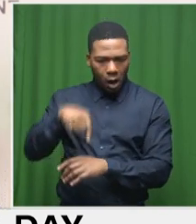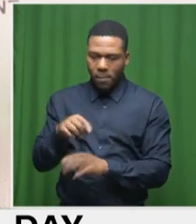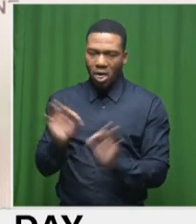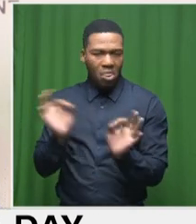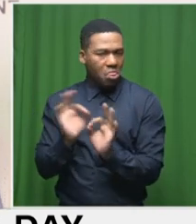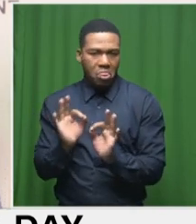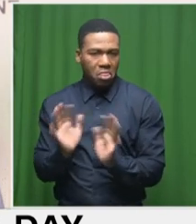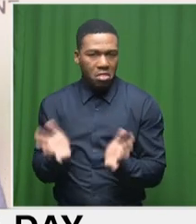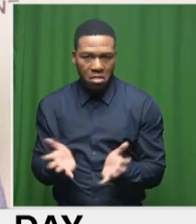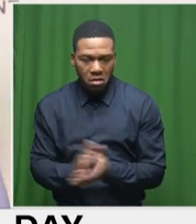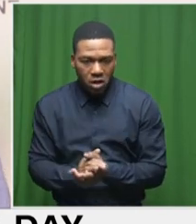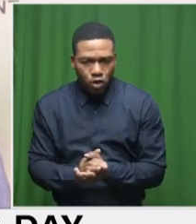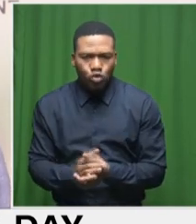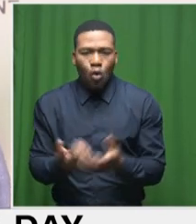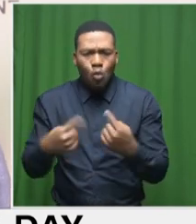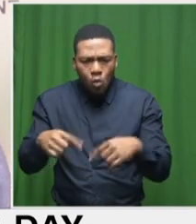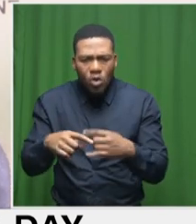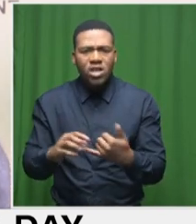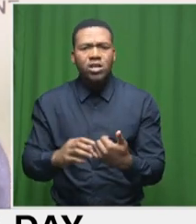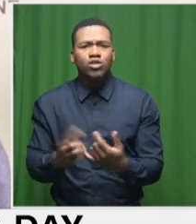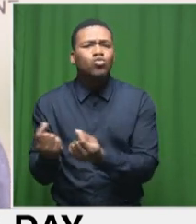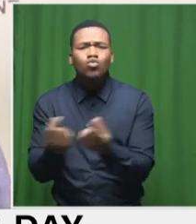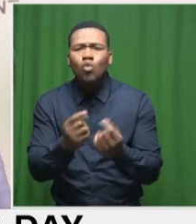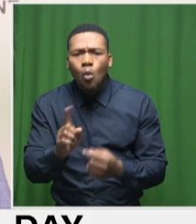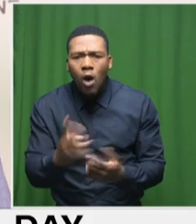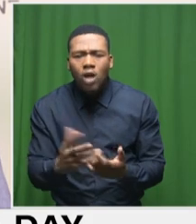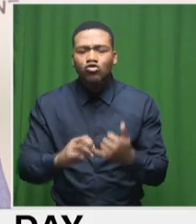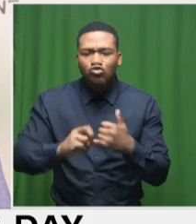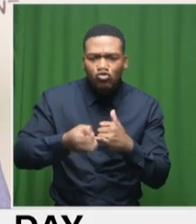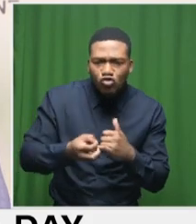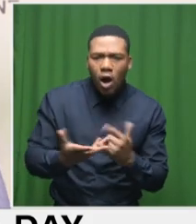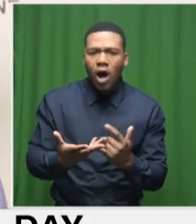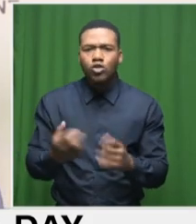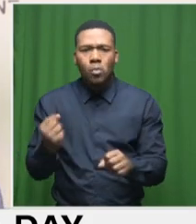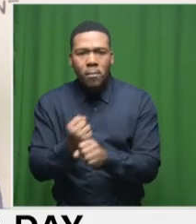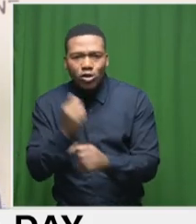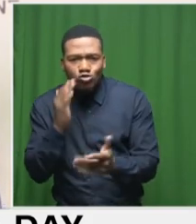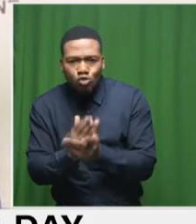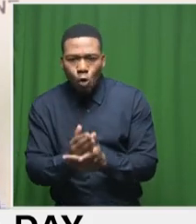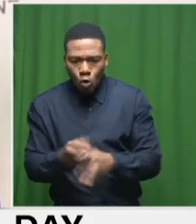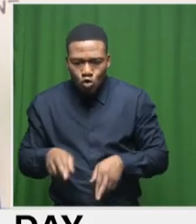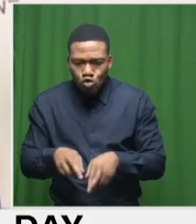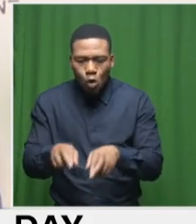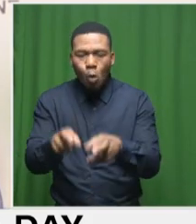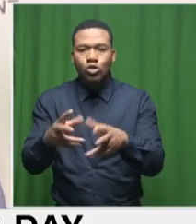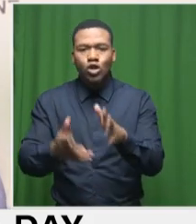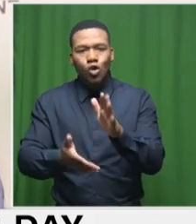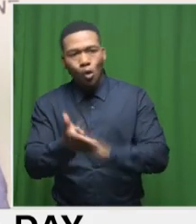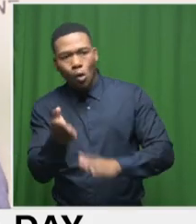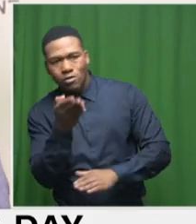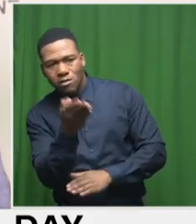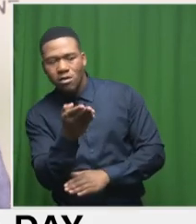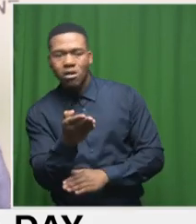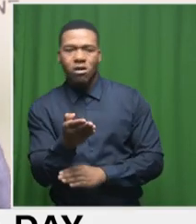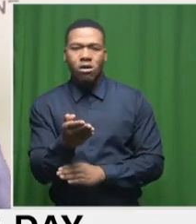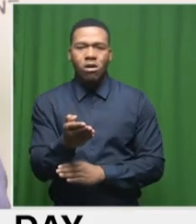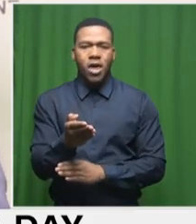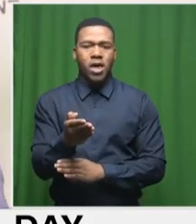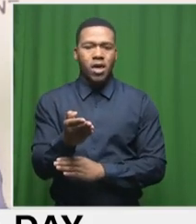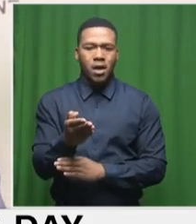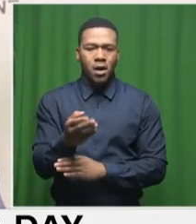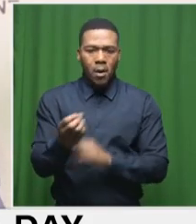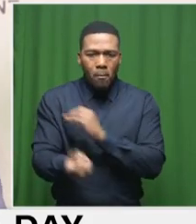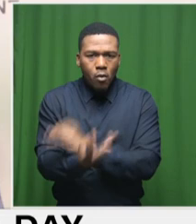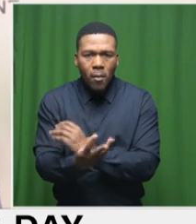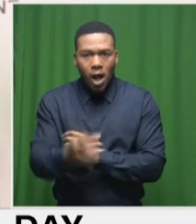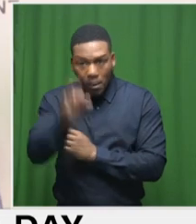ensure that those routes, especially the panorama route, groups going to the Kruger National Park, also have more police visibility, because we drive on this road but there's